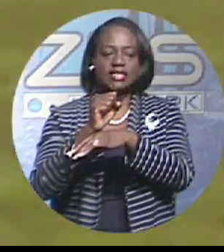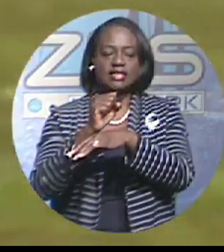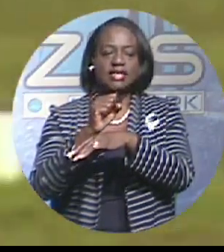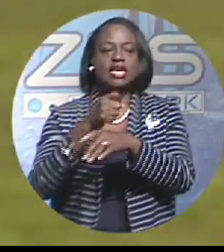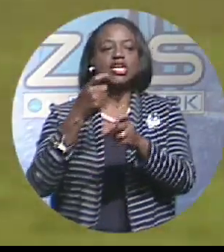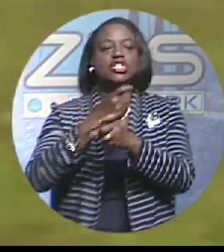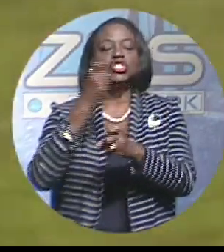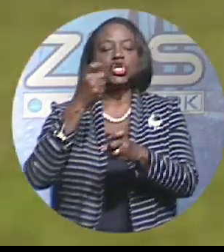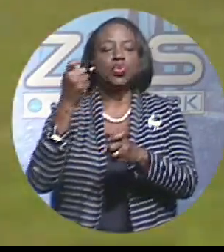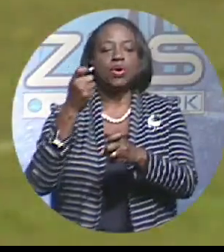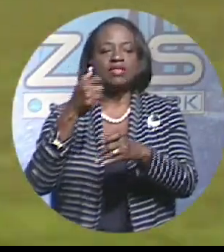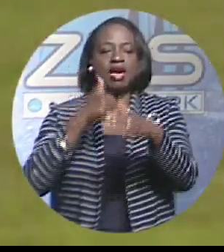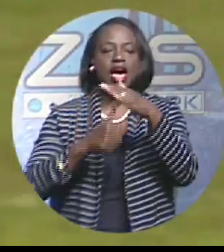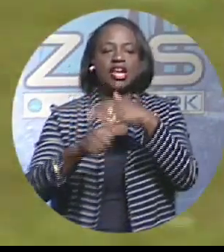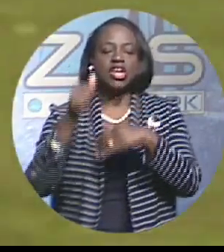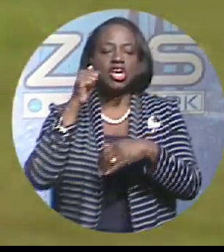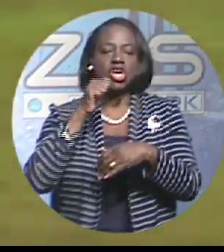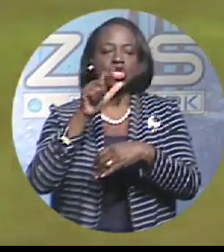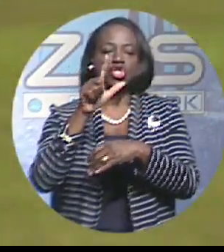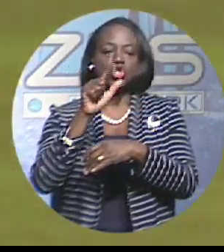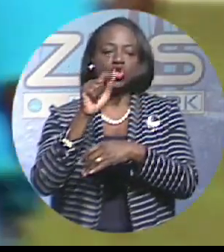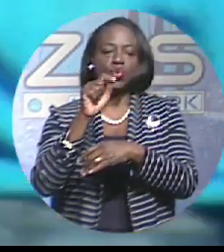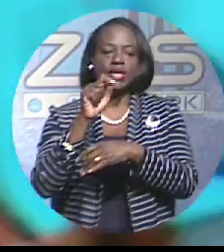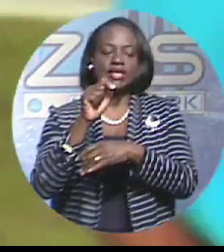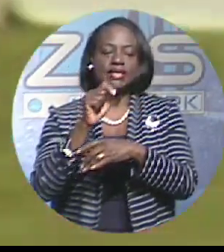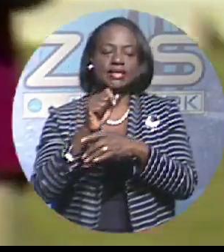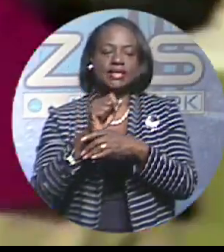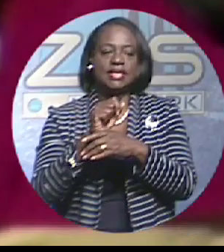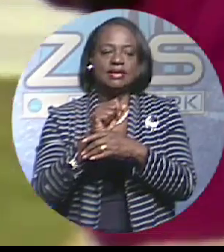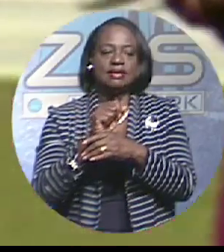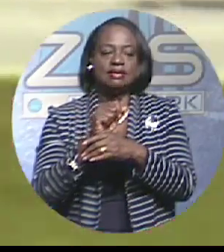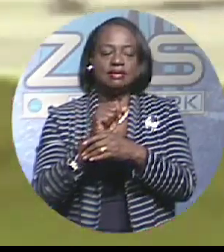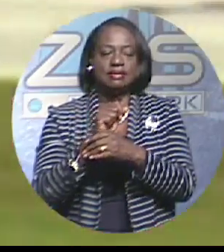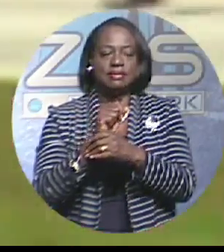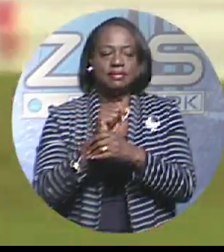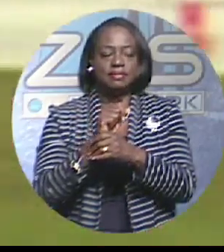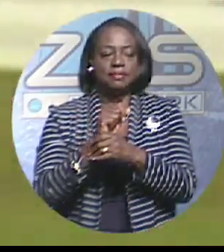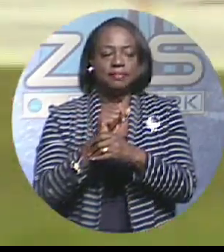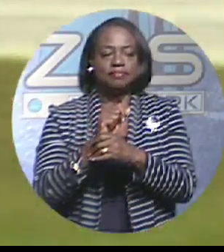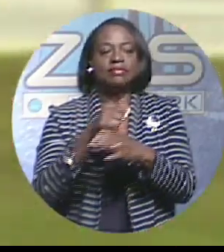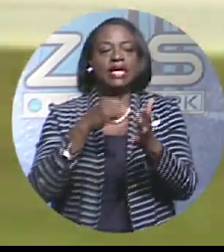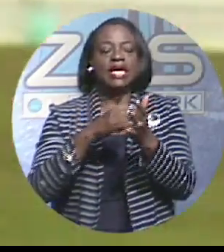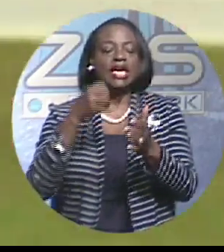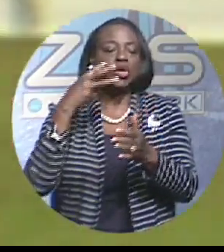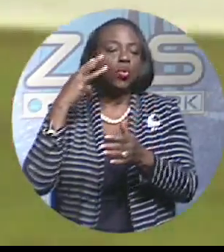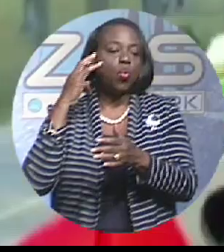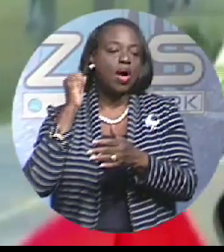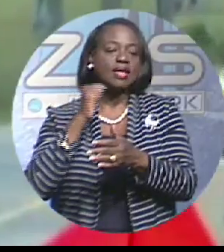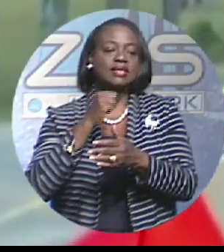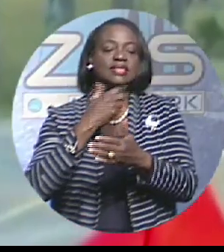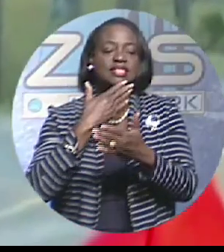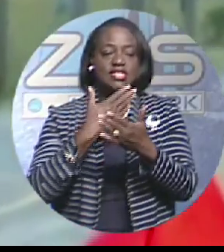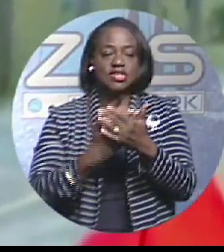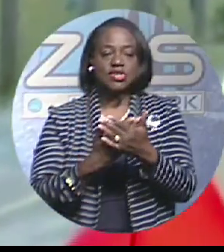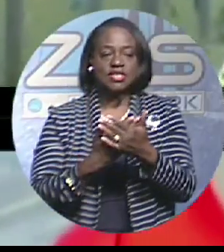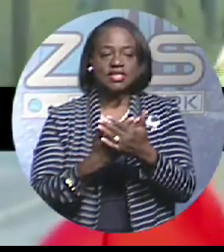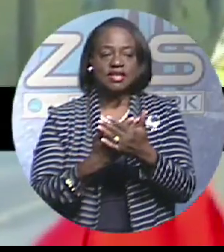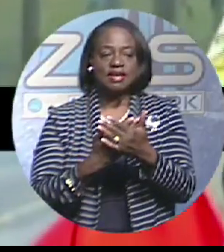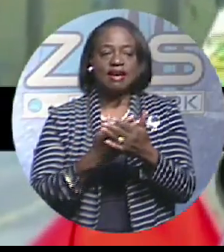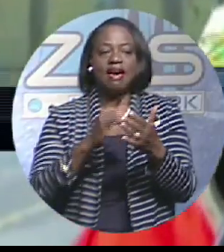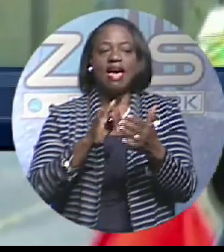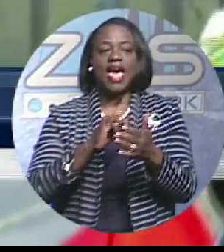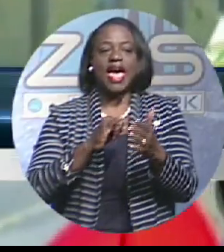the under 20 girls 400 meters from Mangrove Key. It was good. It was hard. No. I was like, oh my